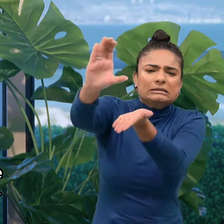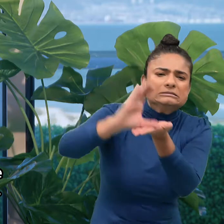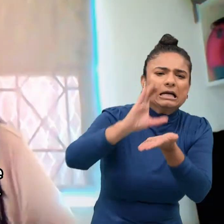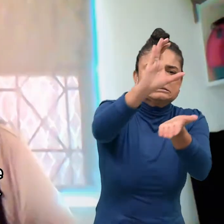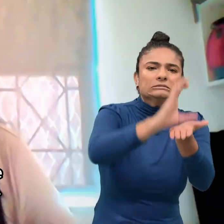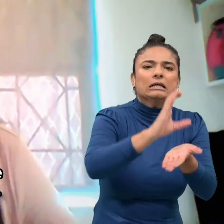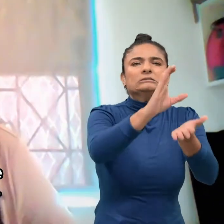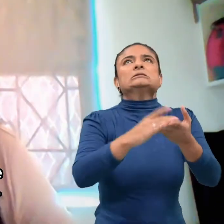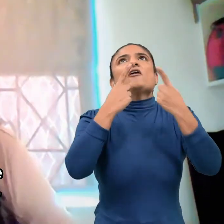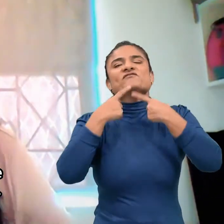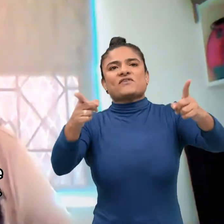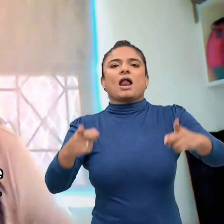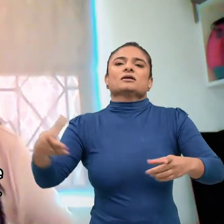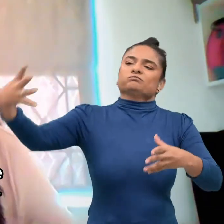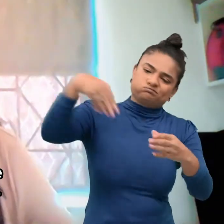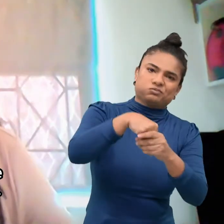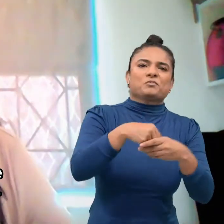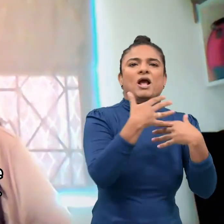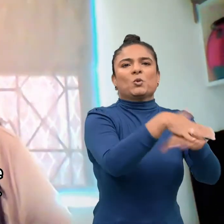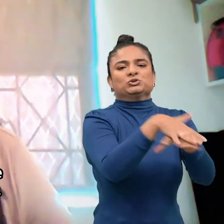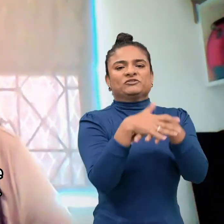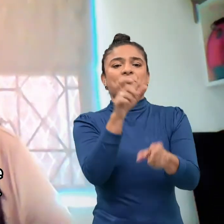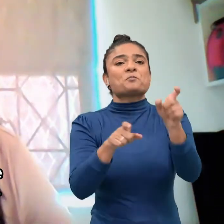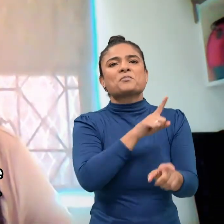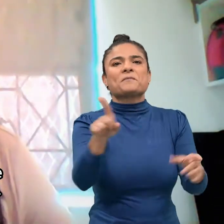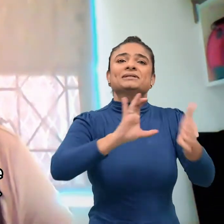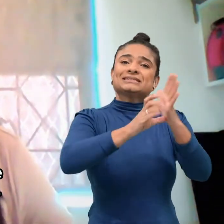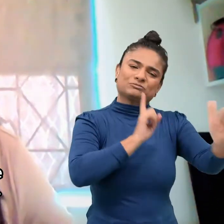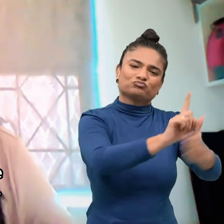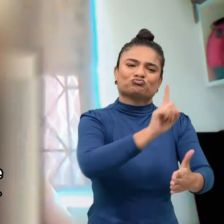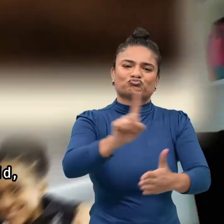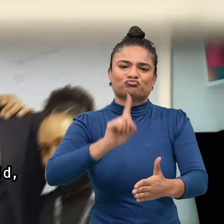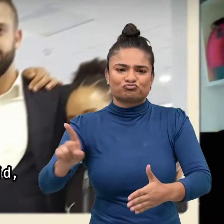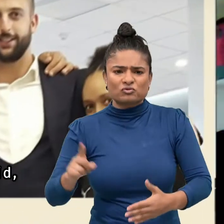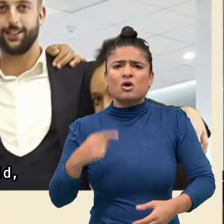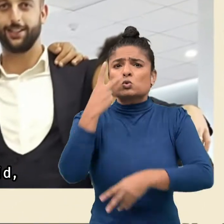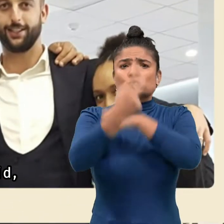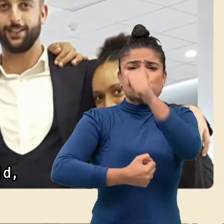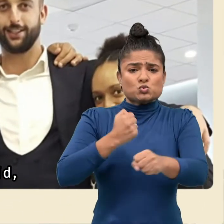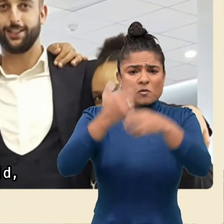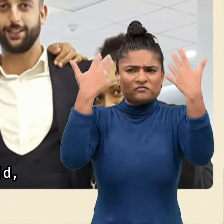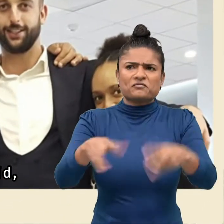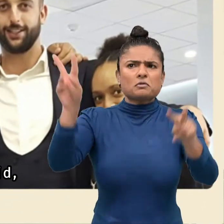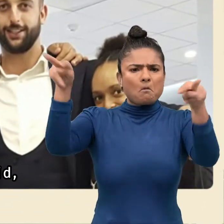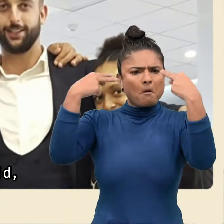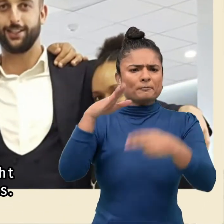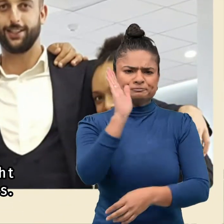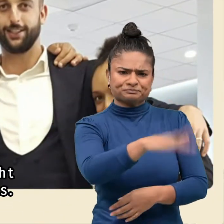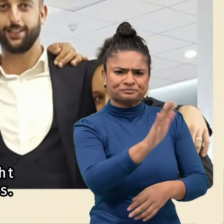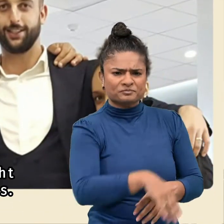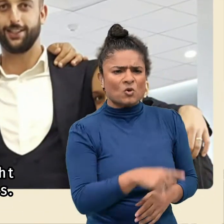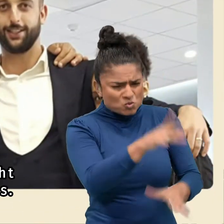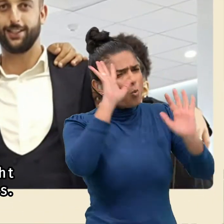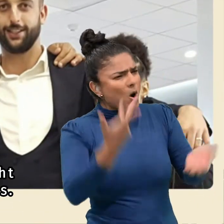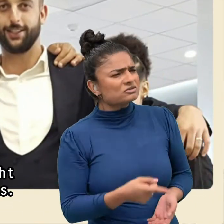to be part of the platform and to be more inclusive. And by the end of 2 years, they said, you know